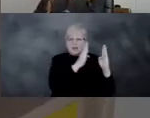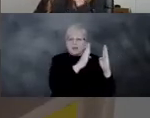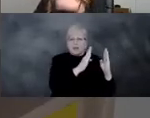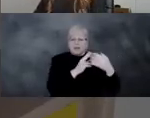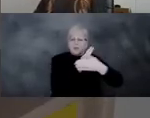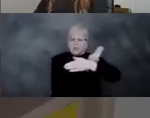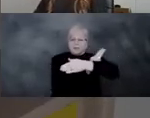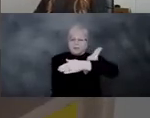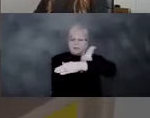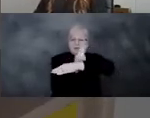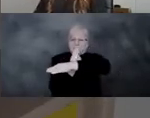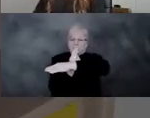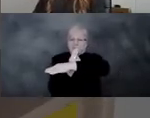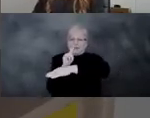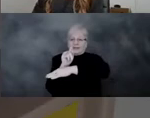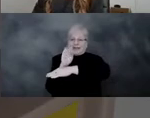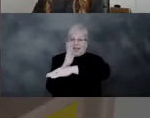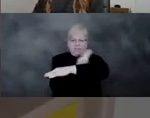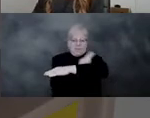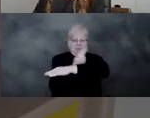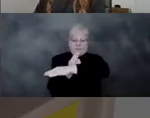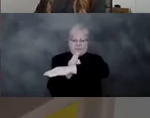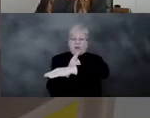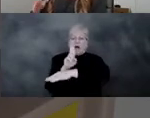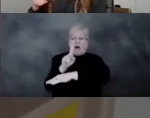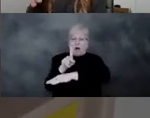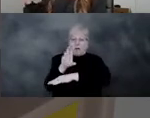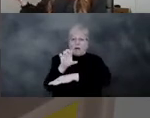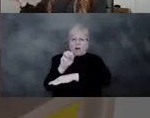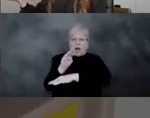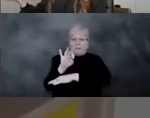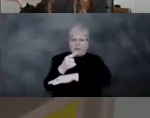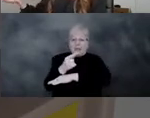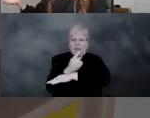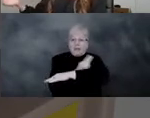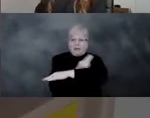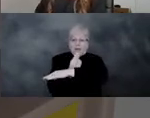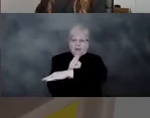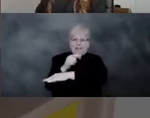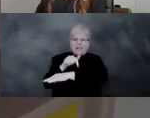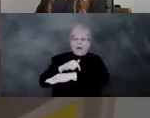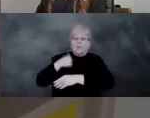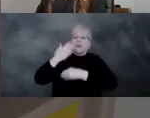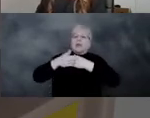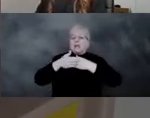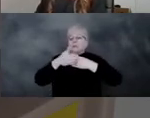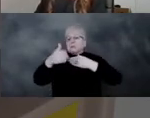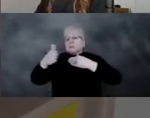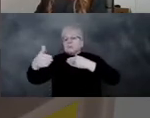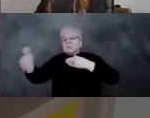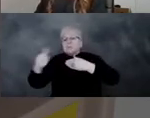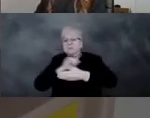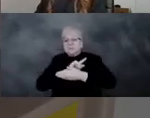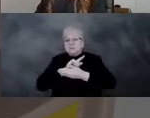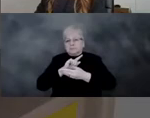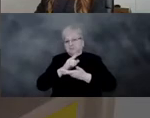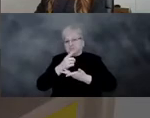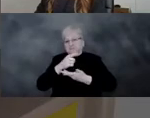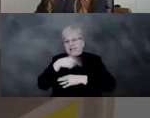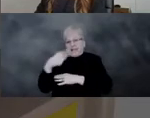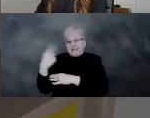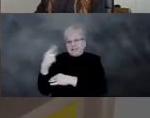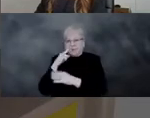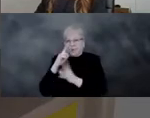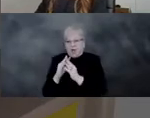that says upcoming events. These will be events that are taking place in the following days of the conference. You'll see